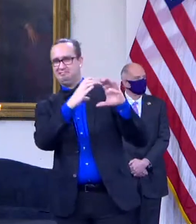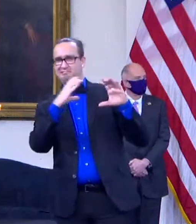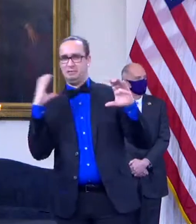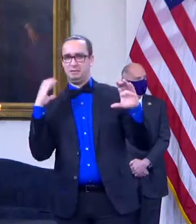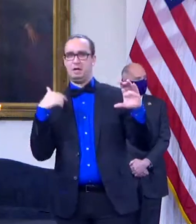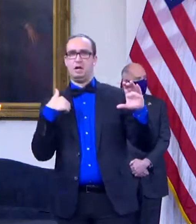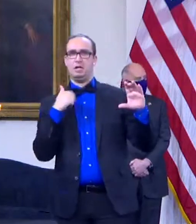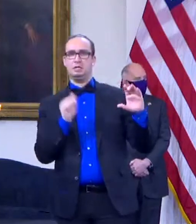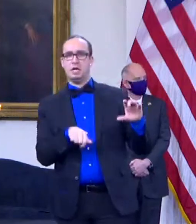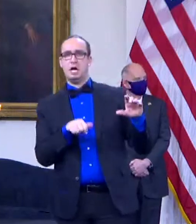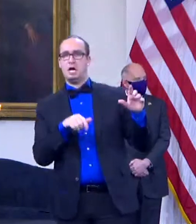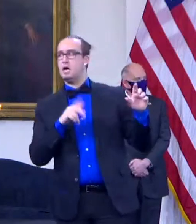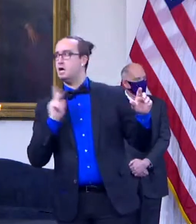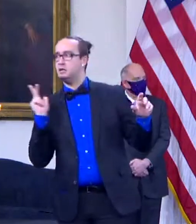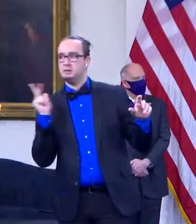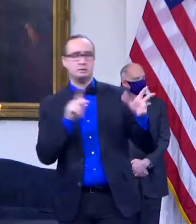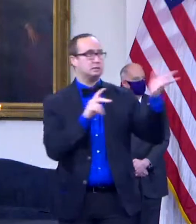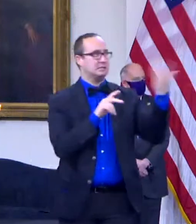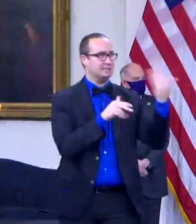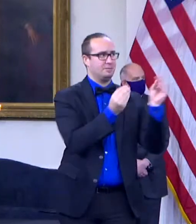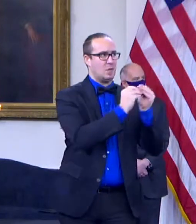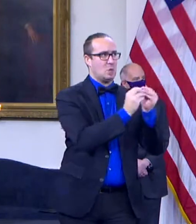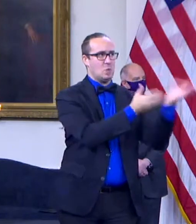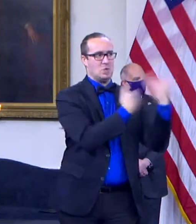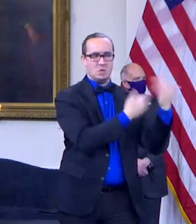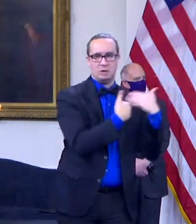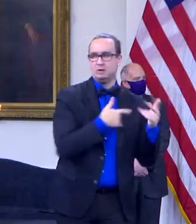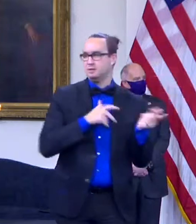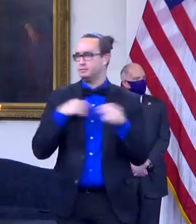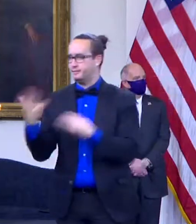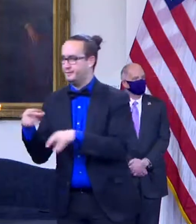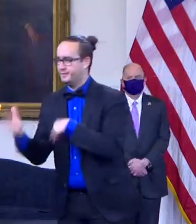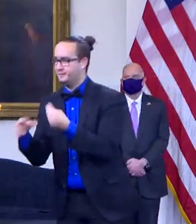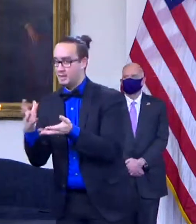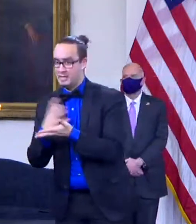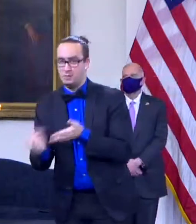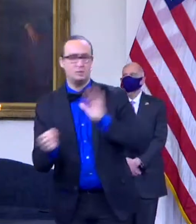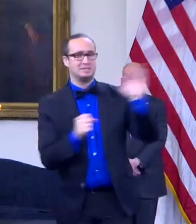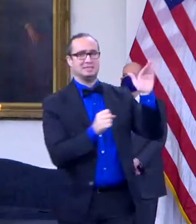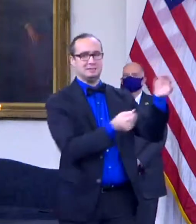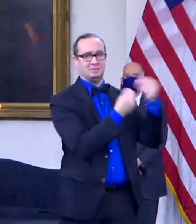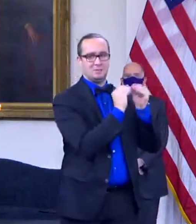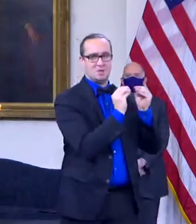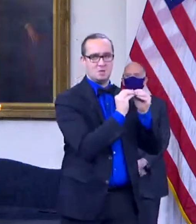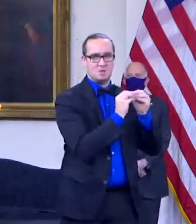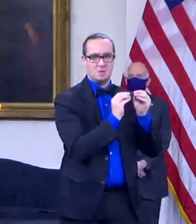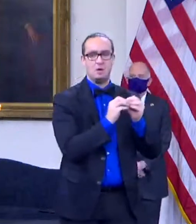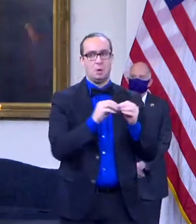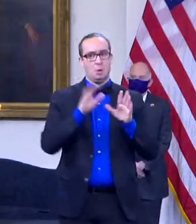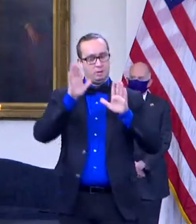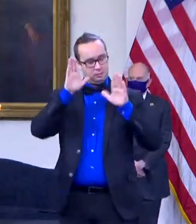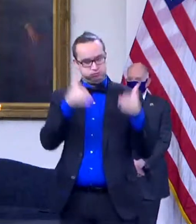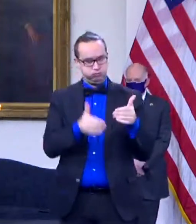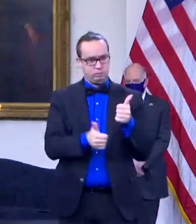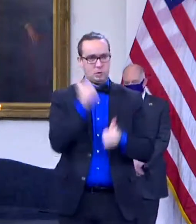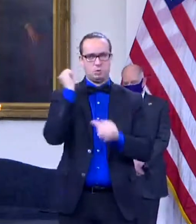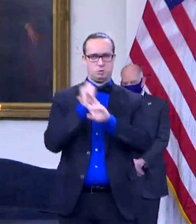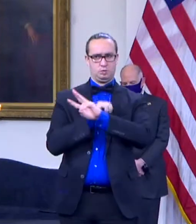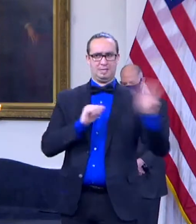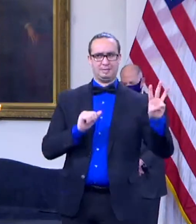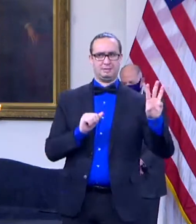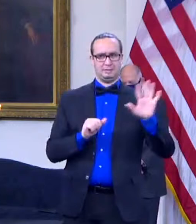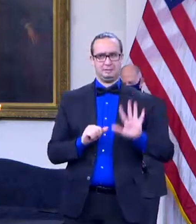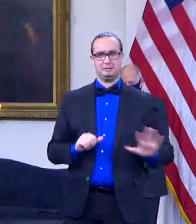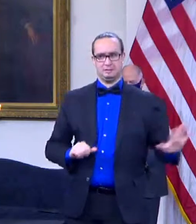area, particularly looking out towards the west. So we will do that. General Hogan, I have a question